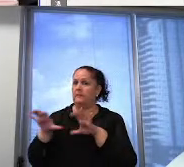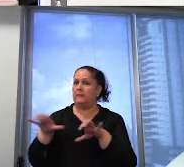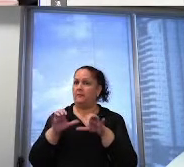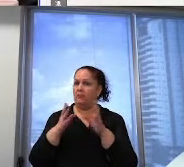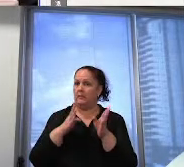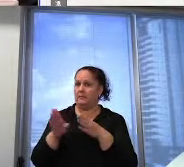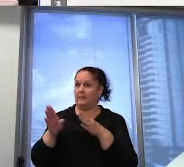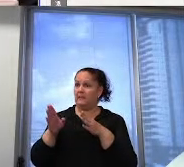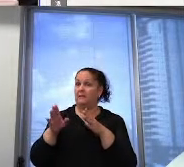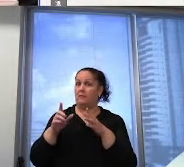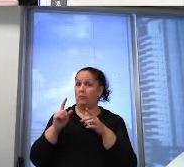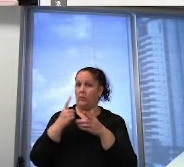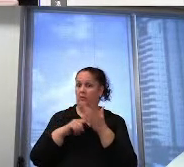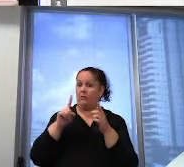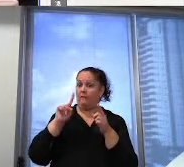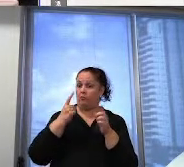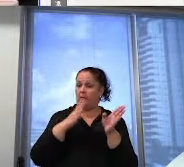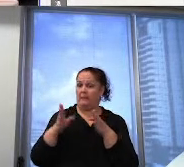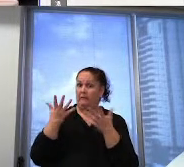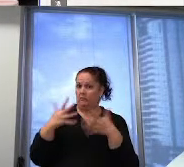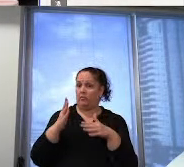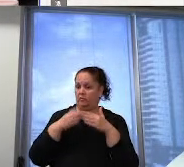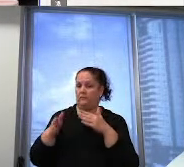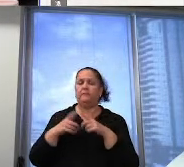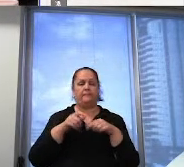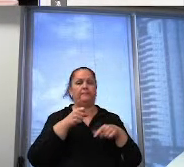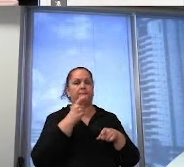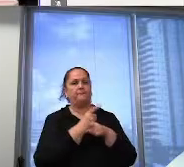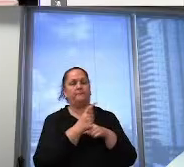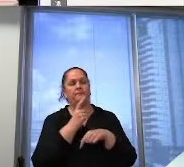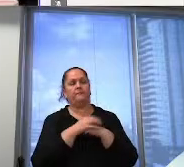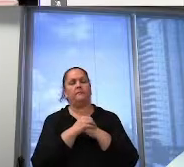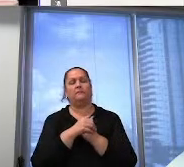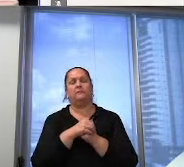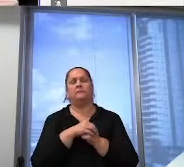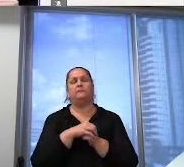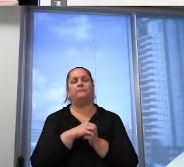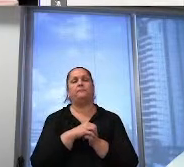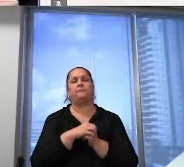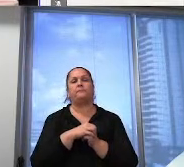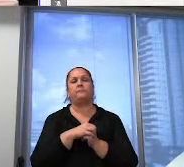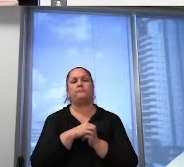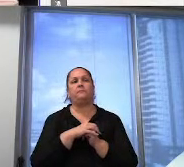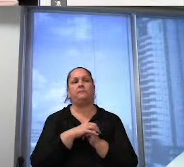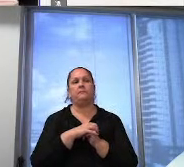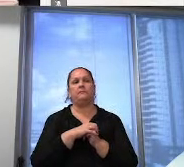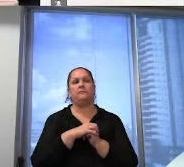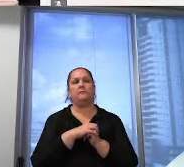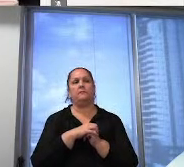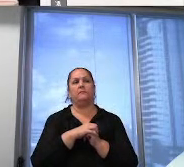planned when you developed the performance plan, those have been completed. Is that accurate? That is accurate.